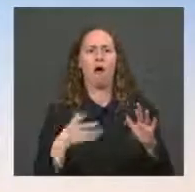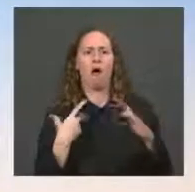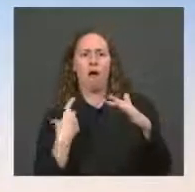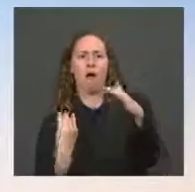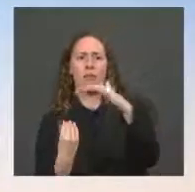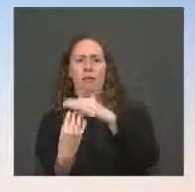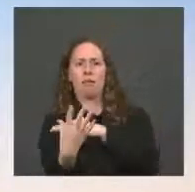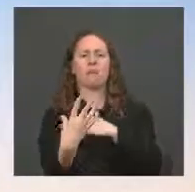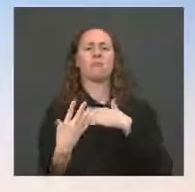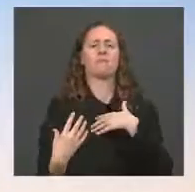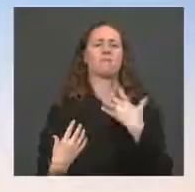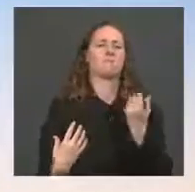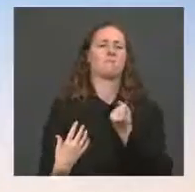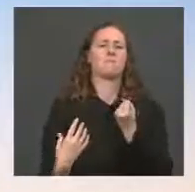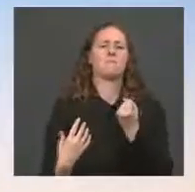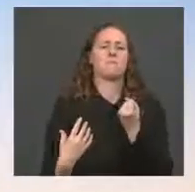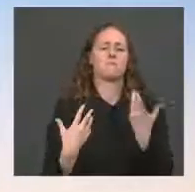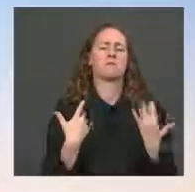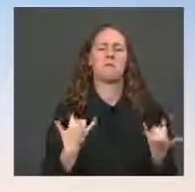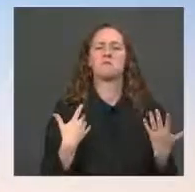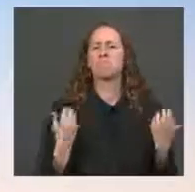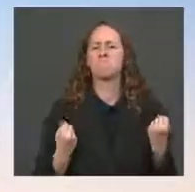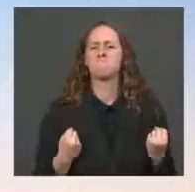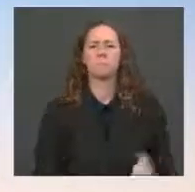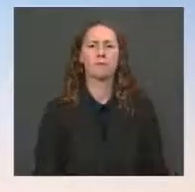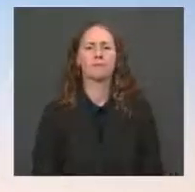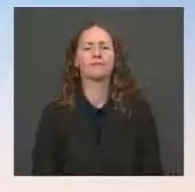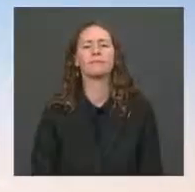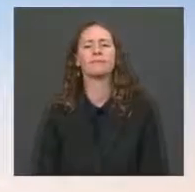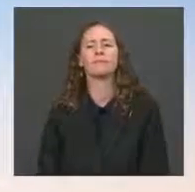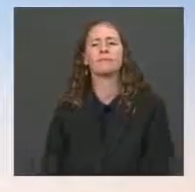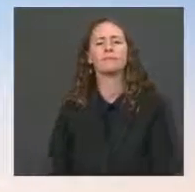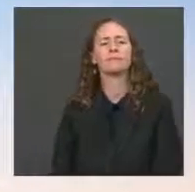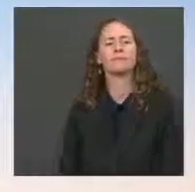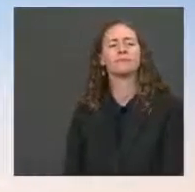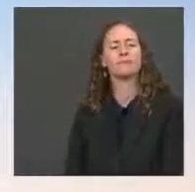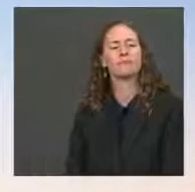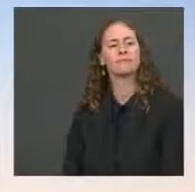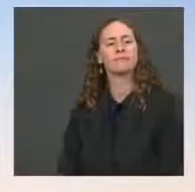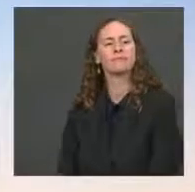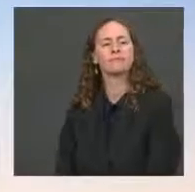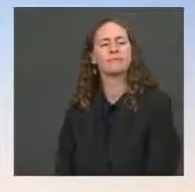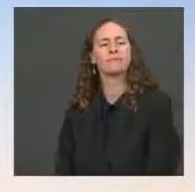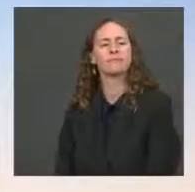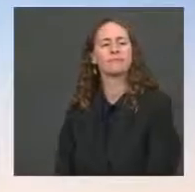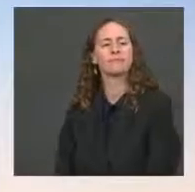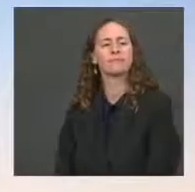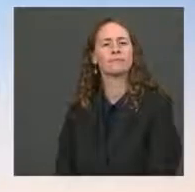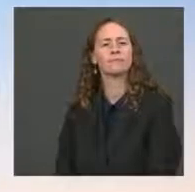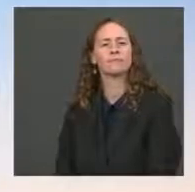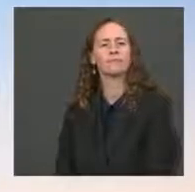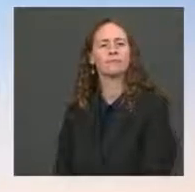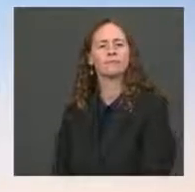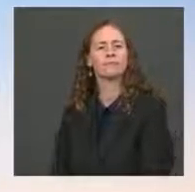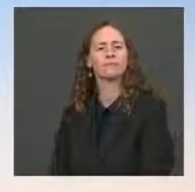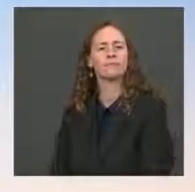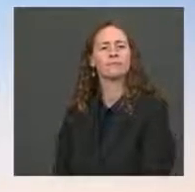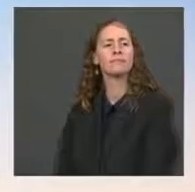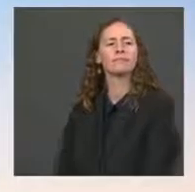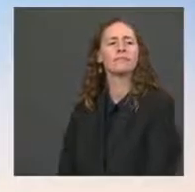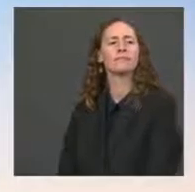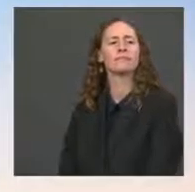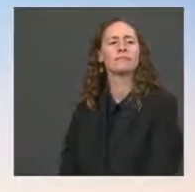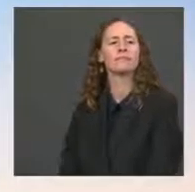not going to do that from here either. Go ahead. Thanks, Jen. With only a couple weeks ahead of the United Nations Climate Summit, obviously